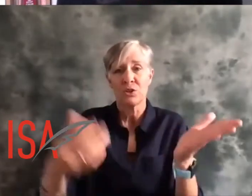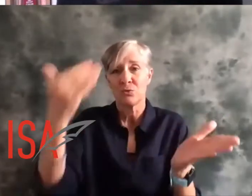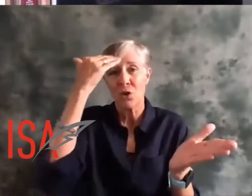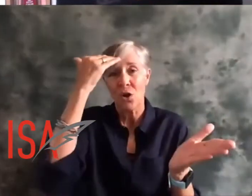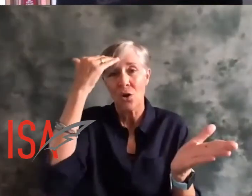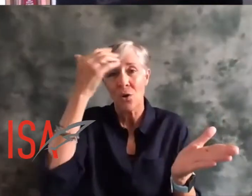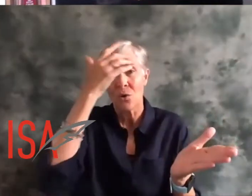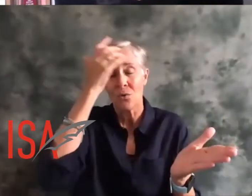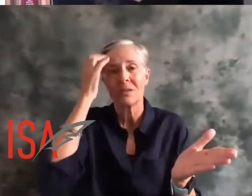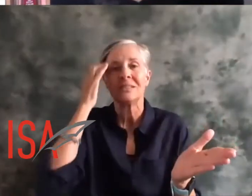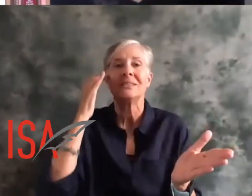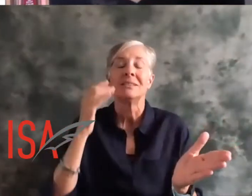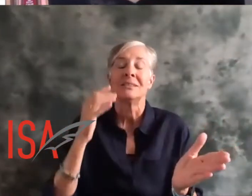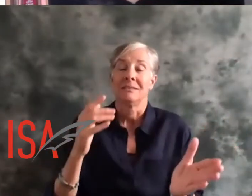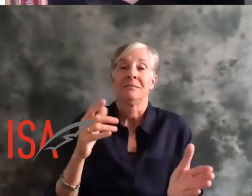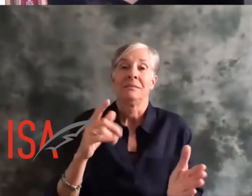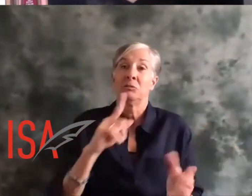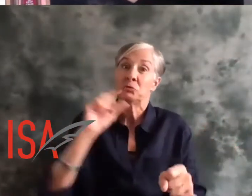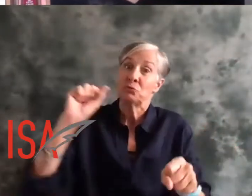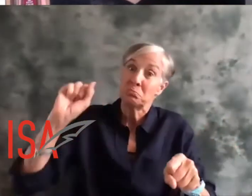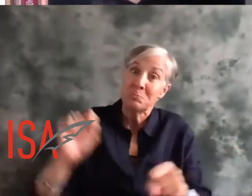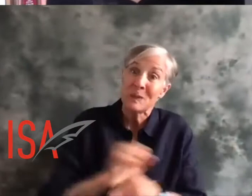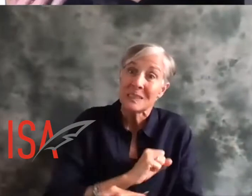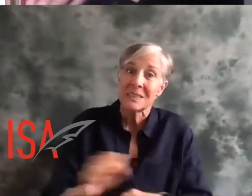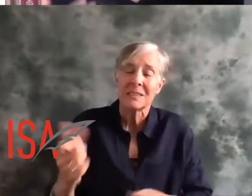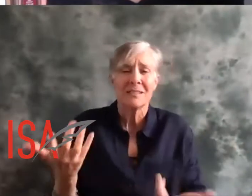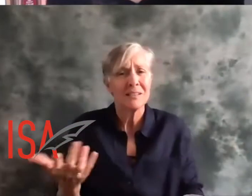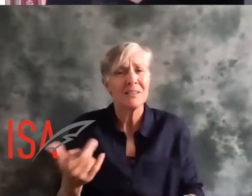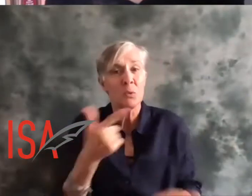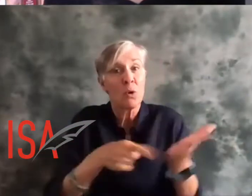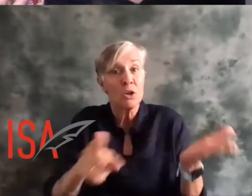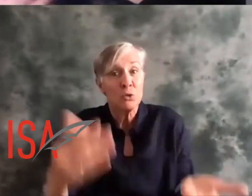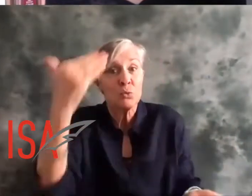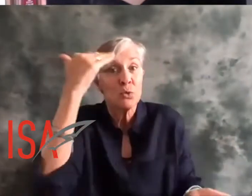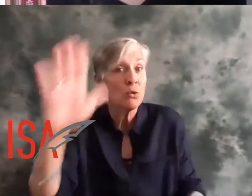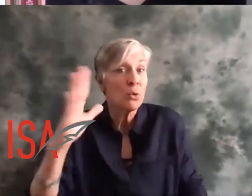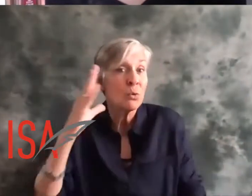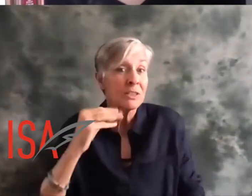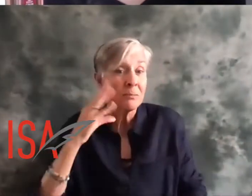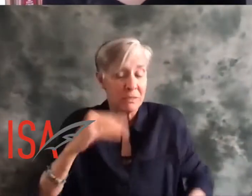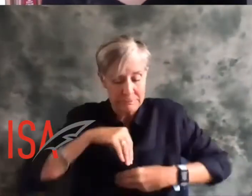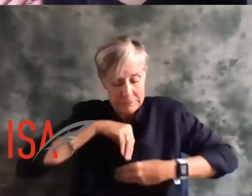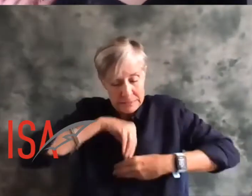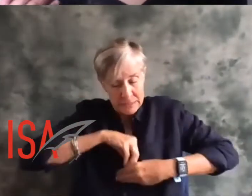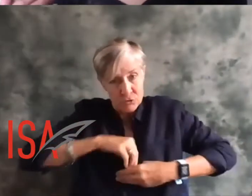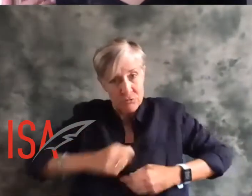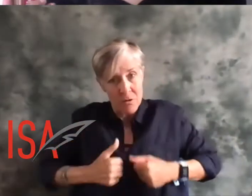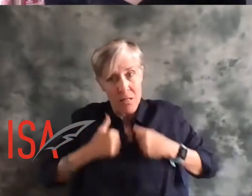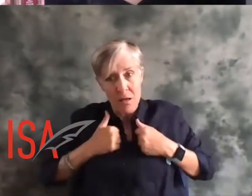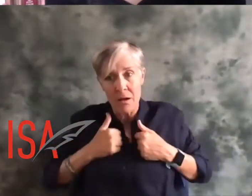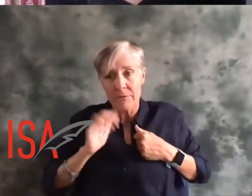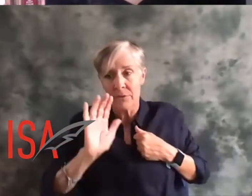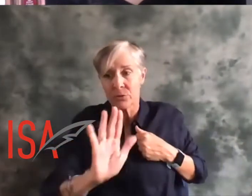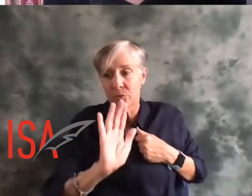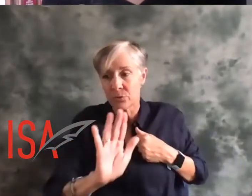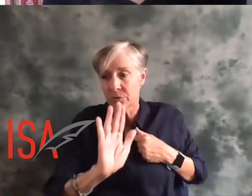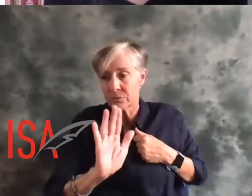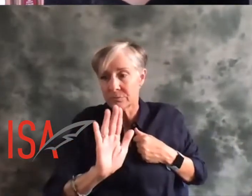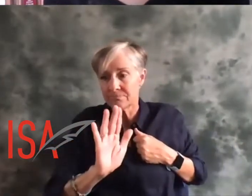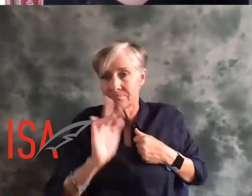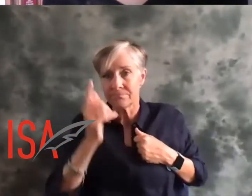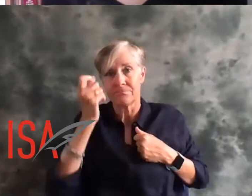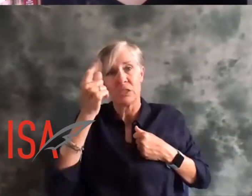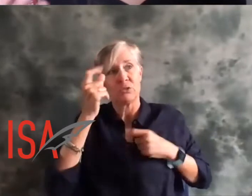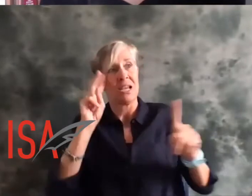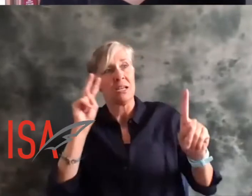taken a bit literally. What you know is your experience, your internal life, your